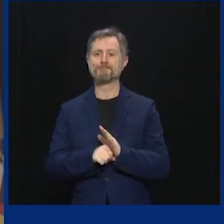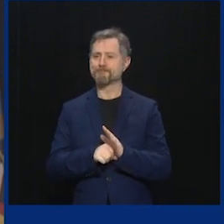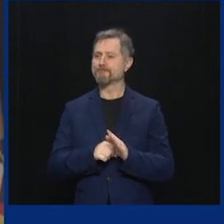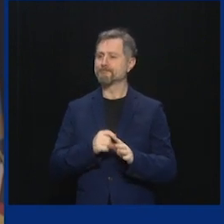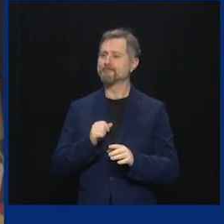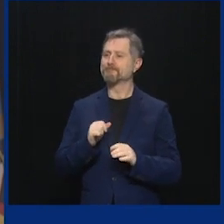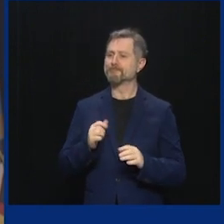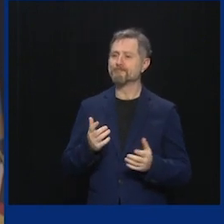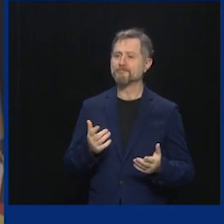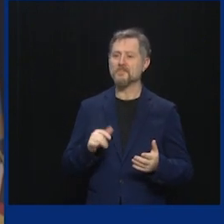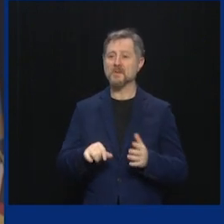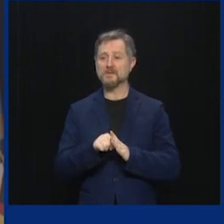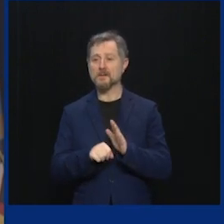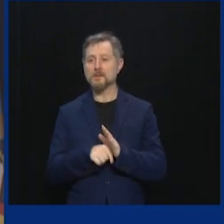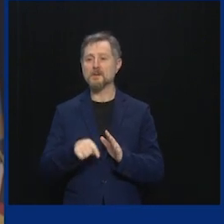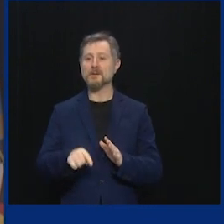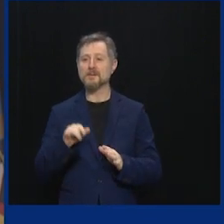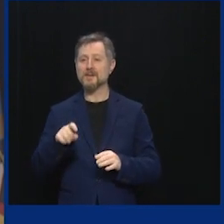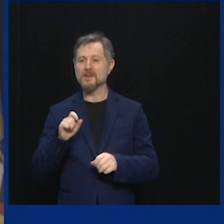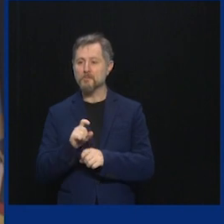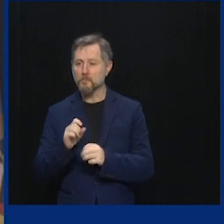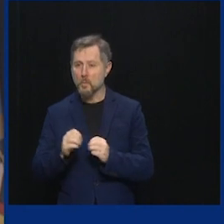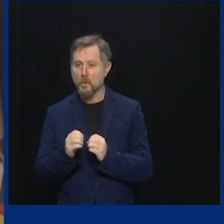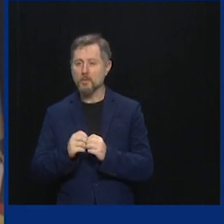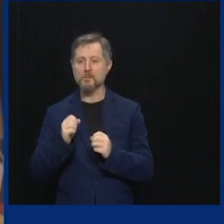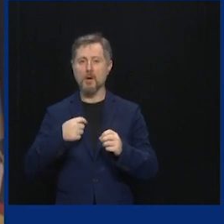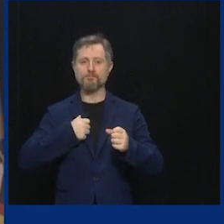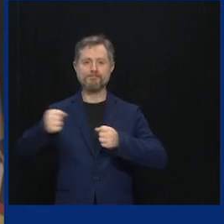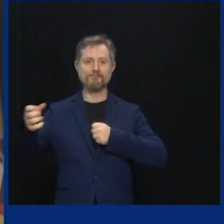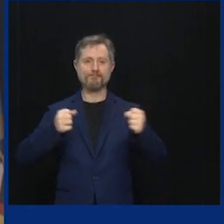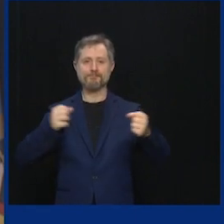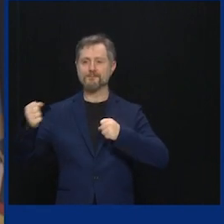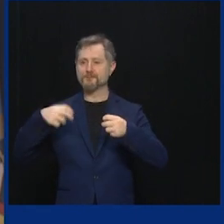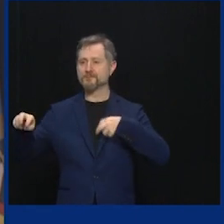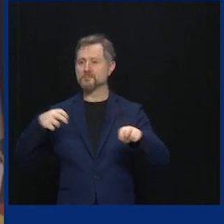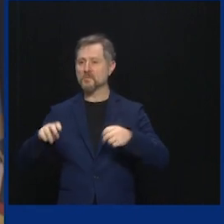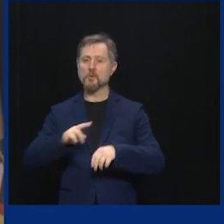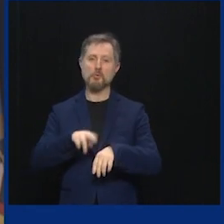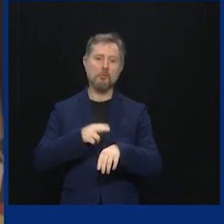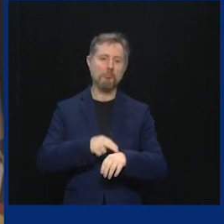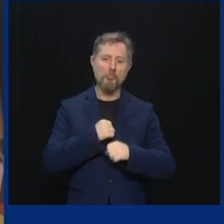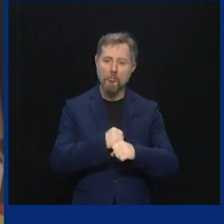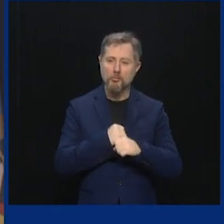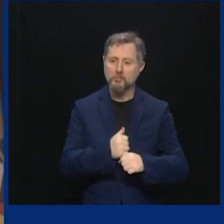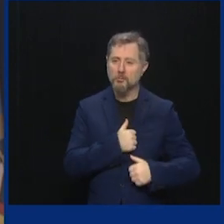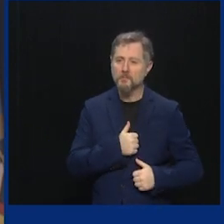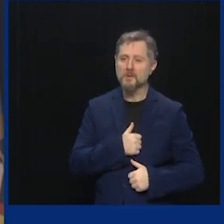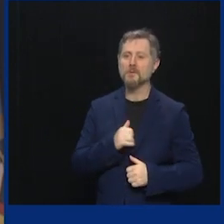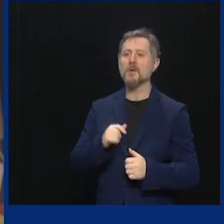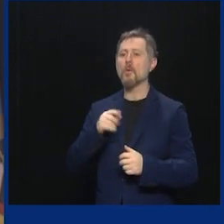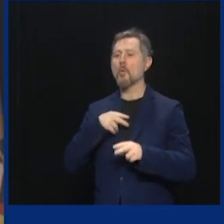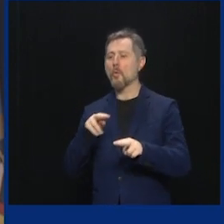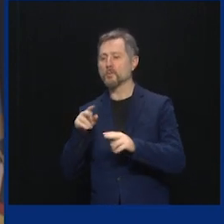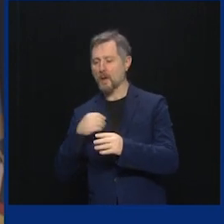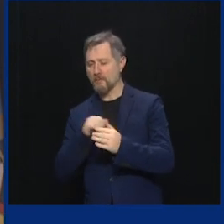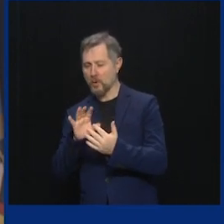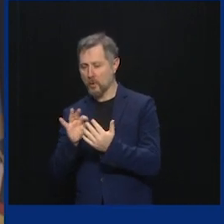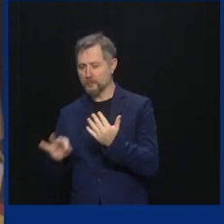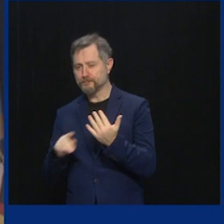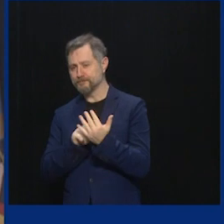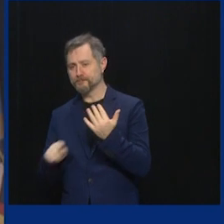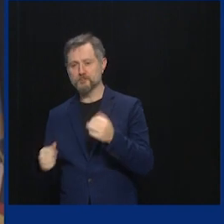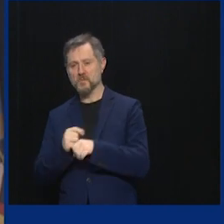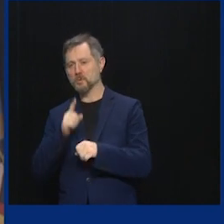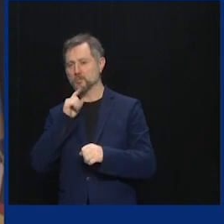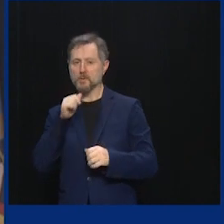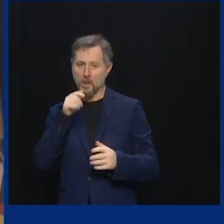people from downstate, talking about bringing in the National Guard, talking about our student nurse pool. We are looking at every option to make sure that there is not this crisis.